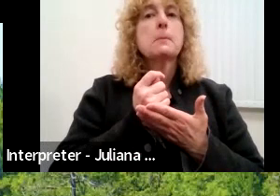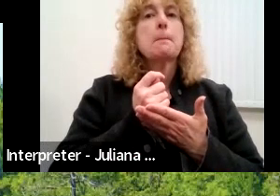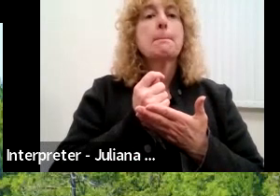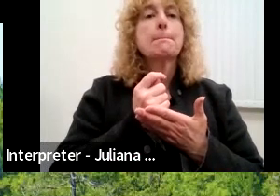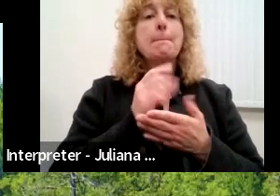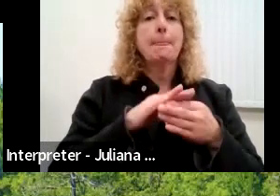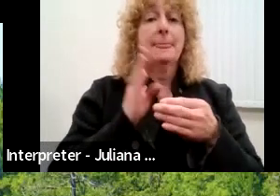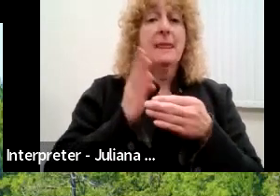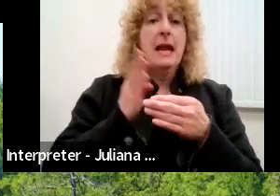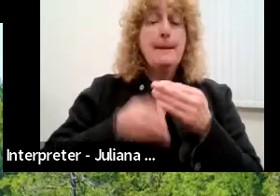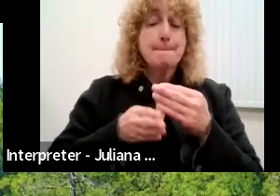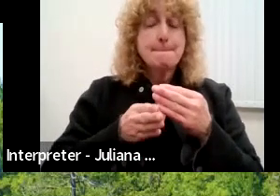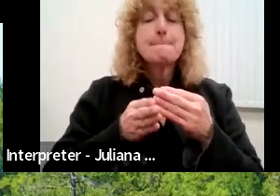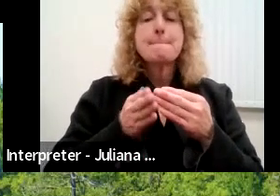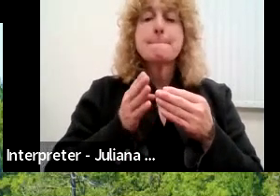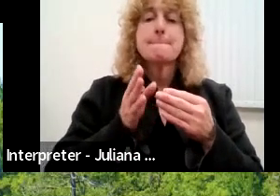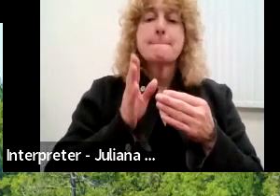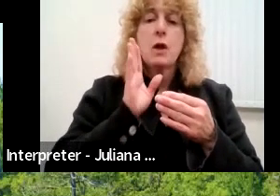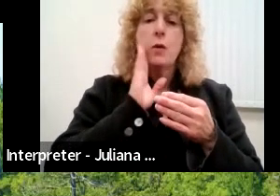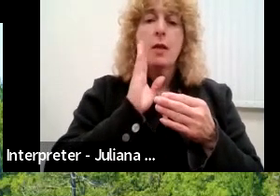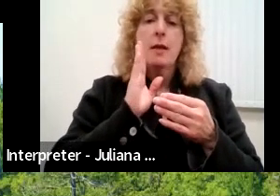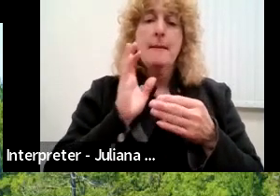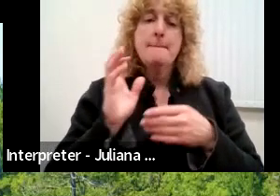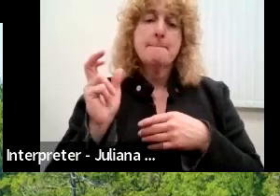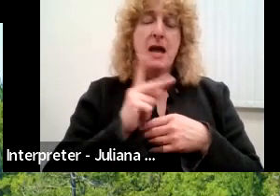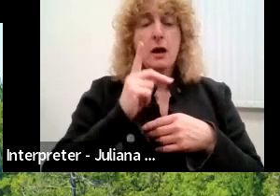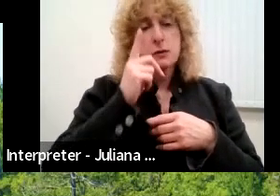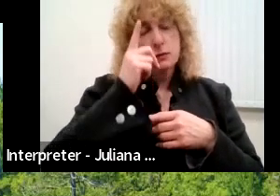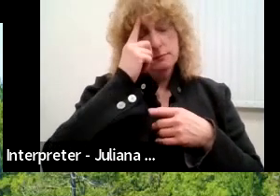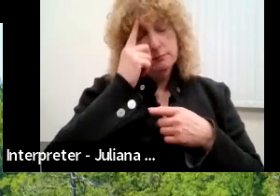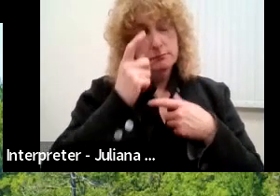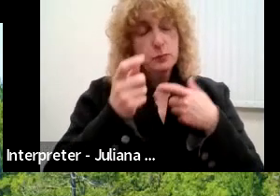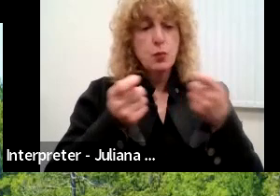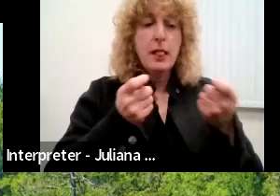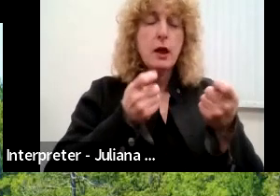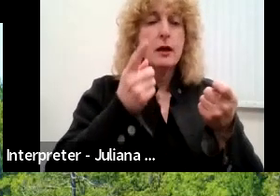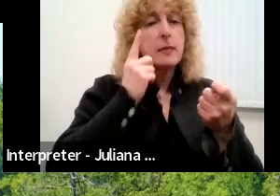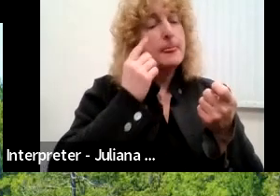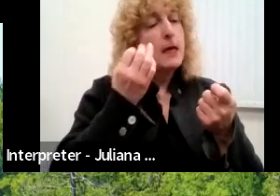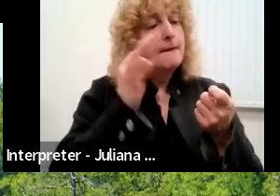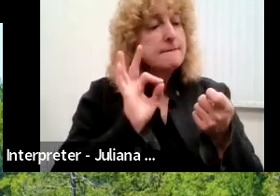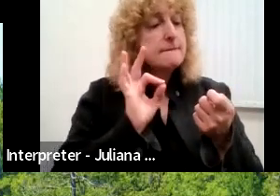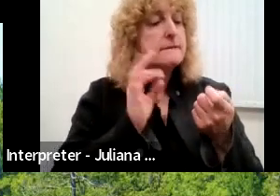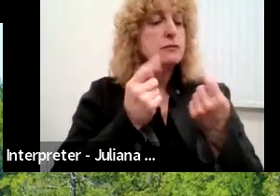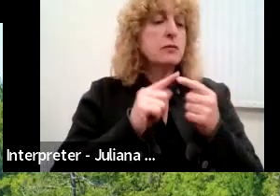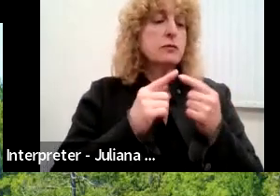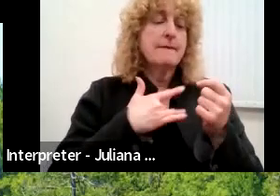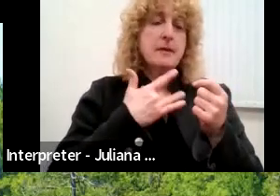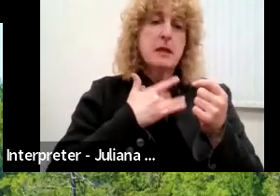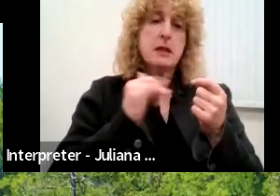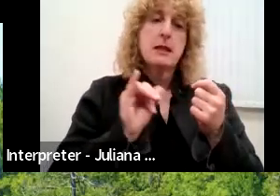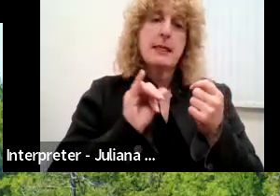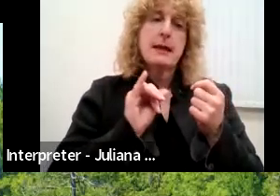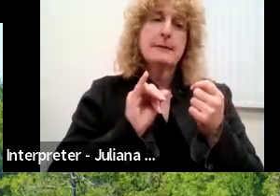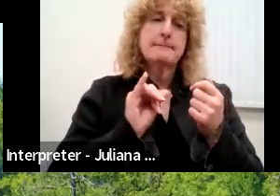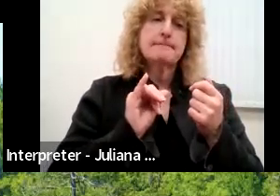at the end, to kind of bring yourself back to regulated too, you think of and try to feel like